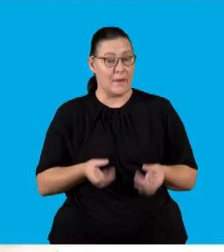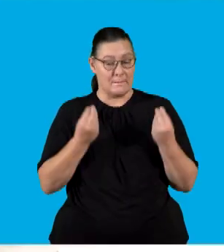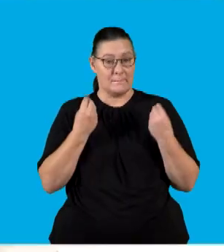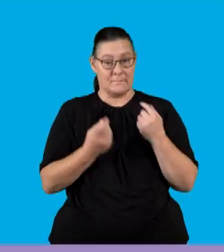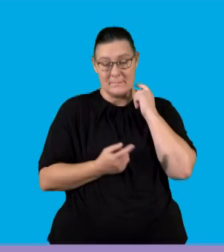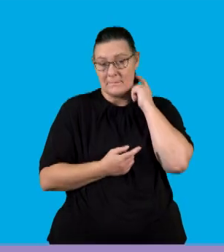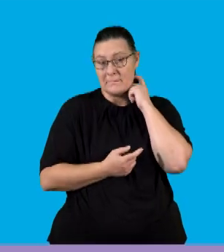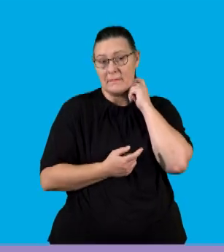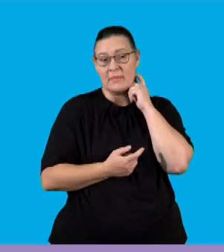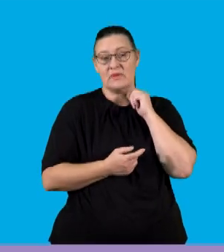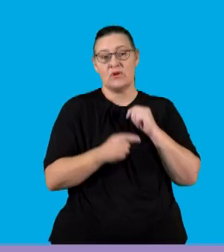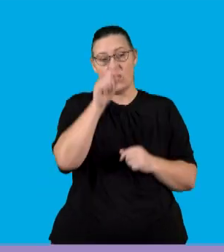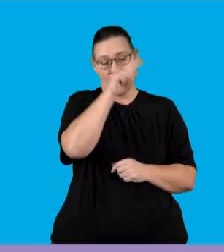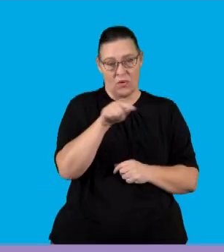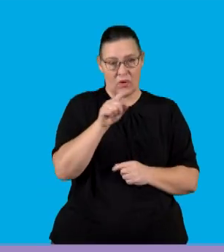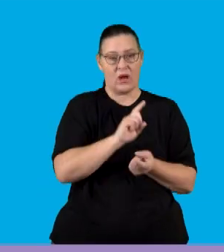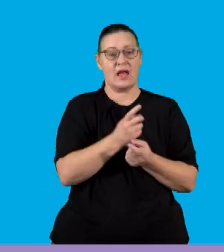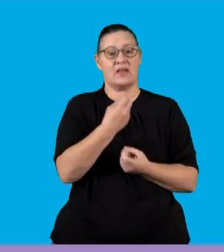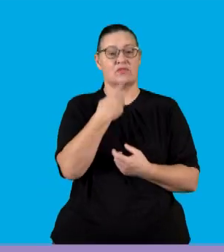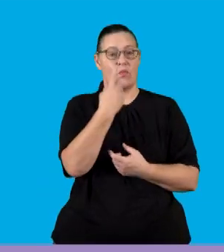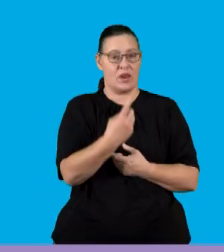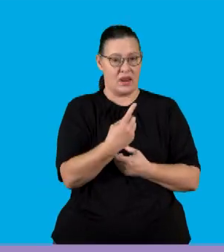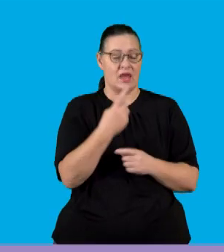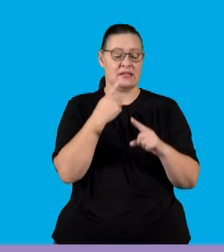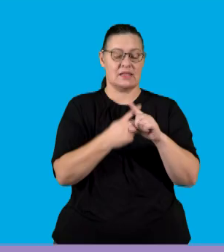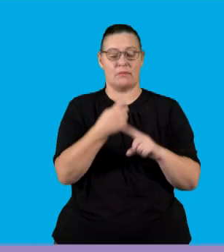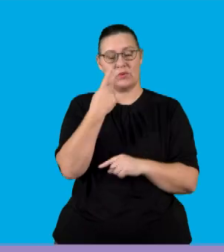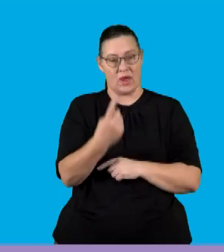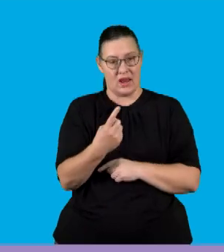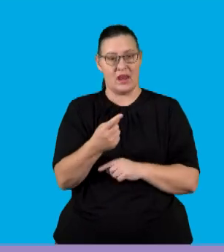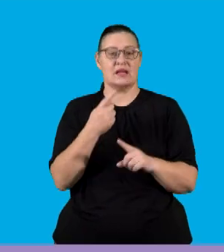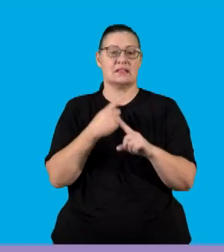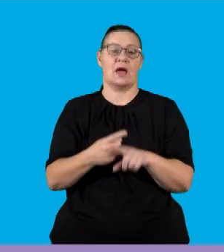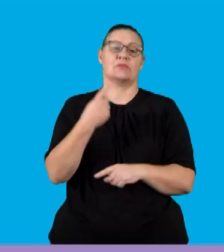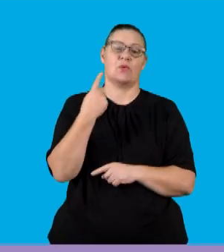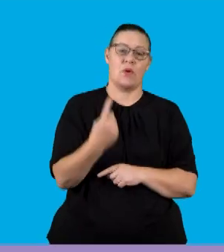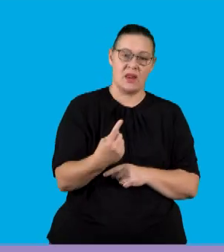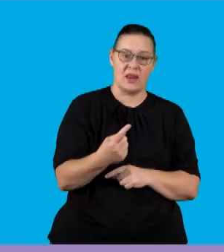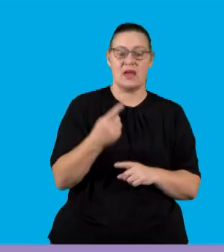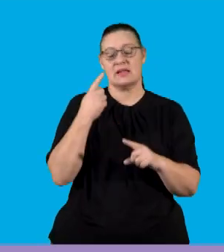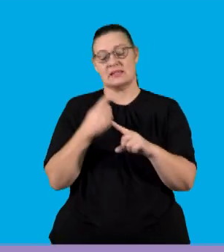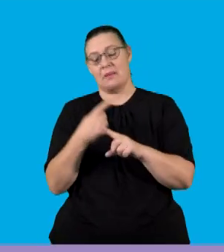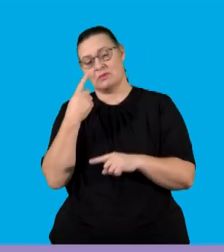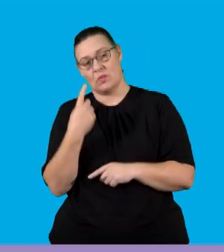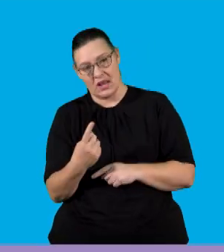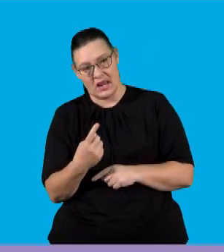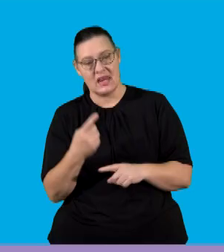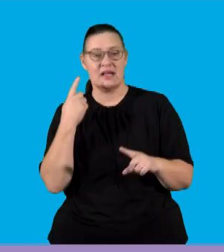So that means that that fraction there will give us a 1. We're multiplying it by 1, multiplying it by